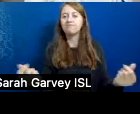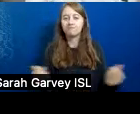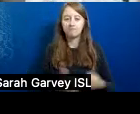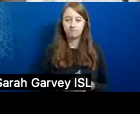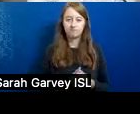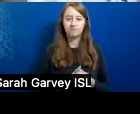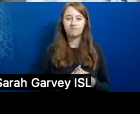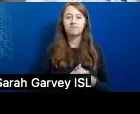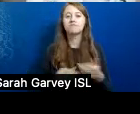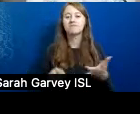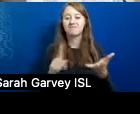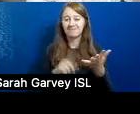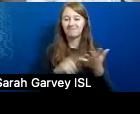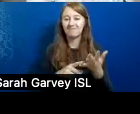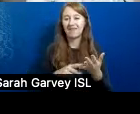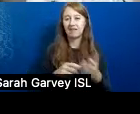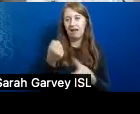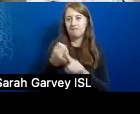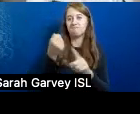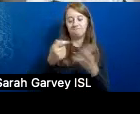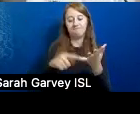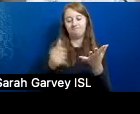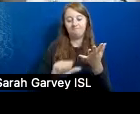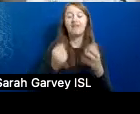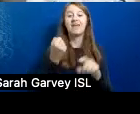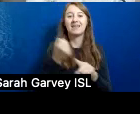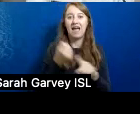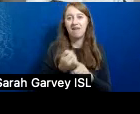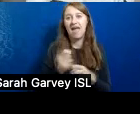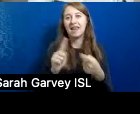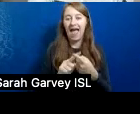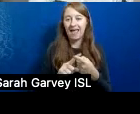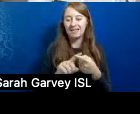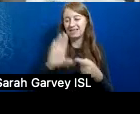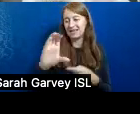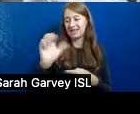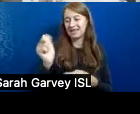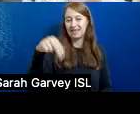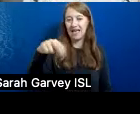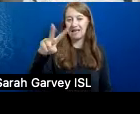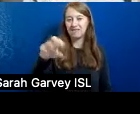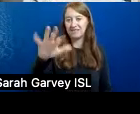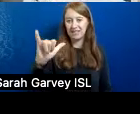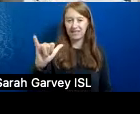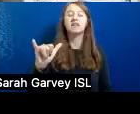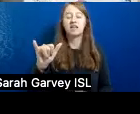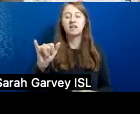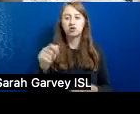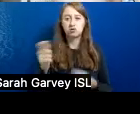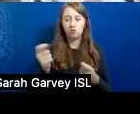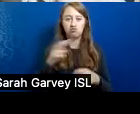and canvassing. So your bread and butter of your election campaign, with people like Dr. Gráinne Healy